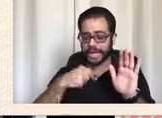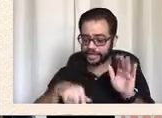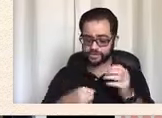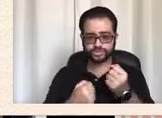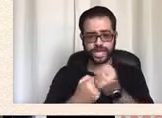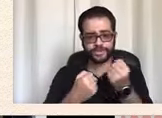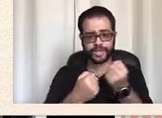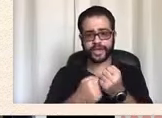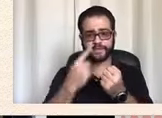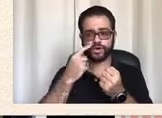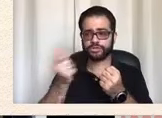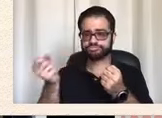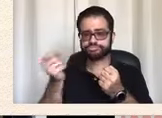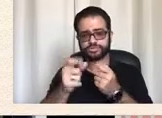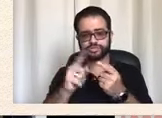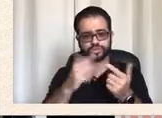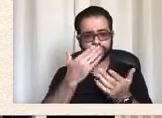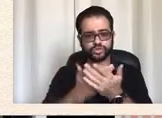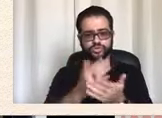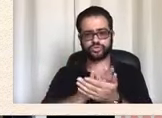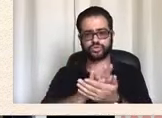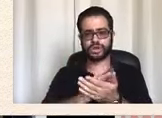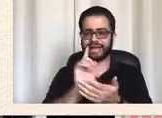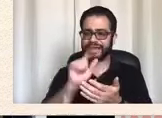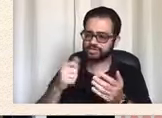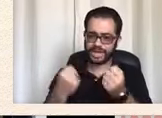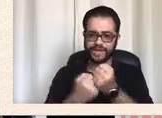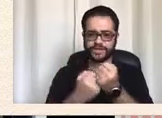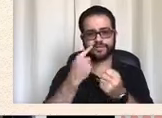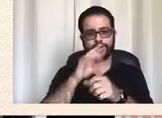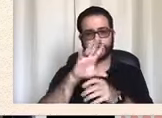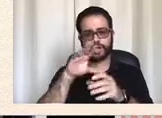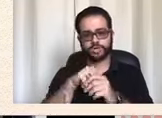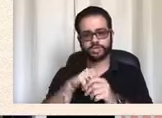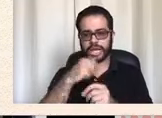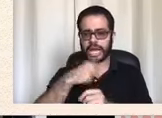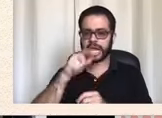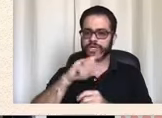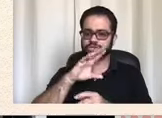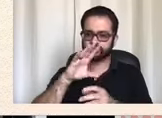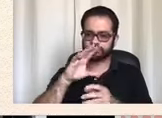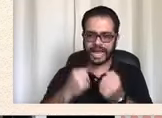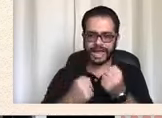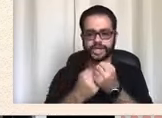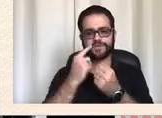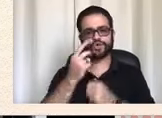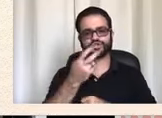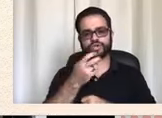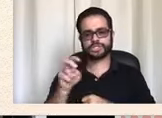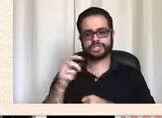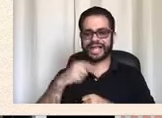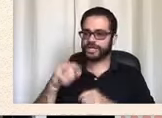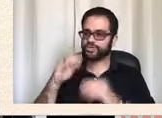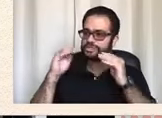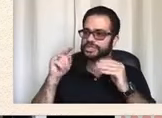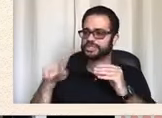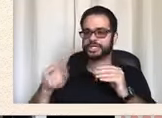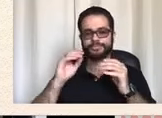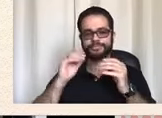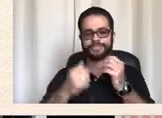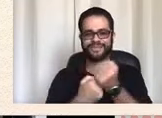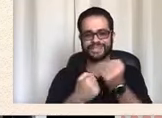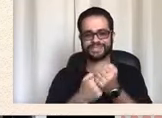good school. I had to advocate for inclusion. I had to advocate for a transition. I had to teach him advocacy skills so that he